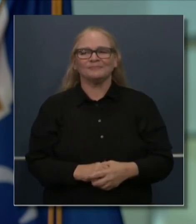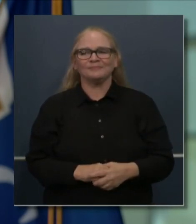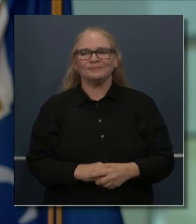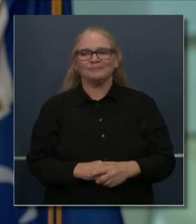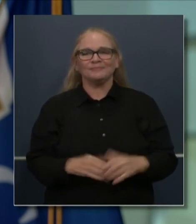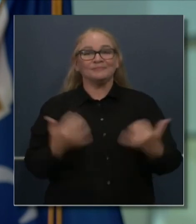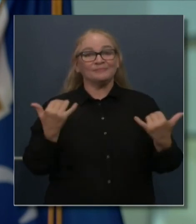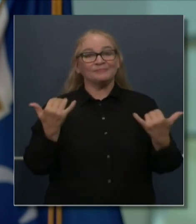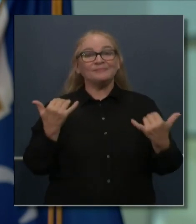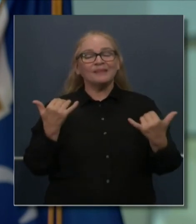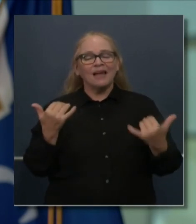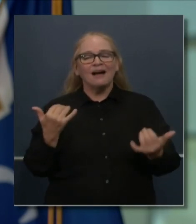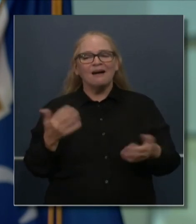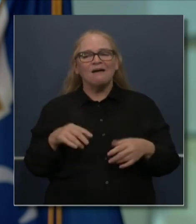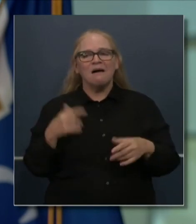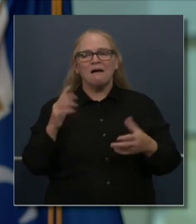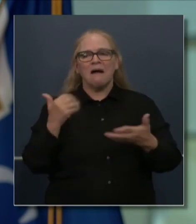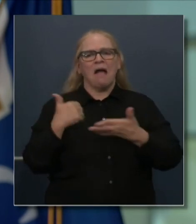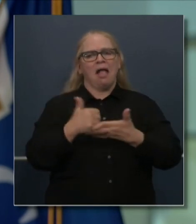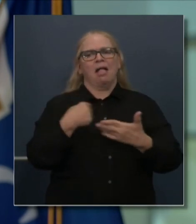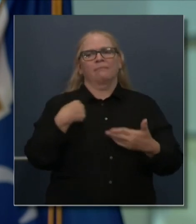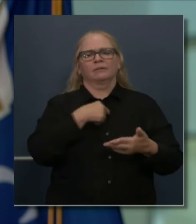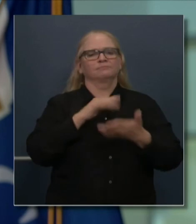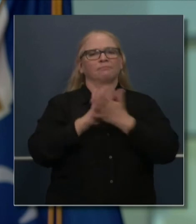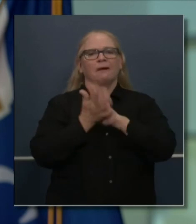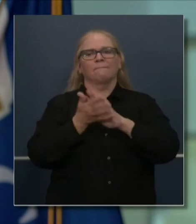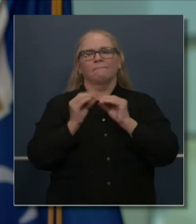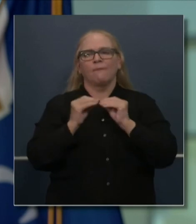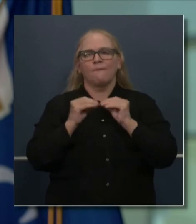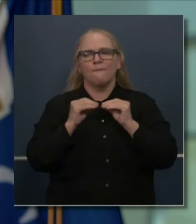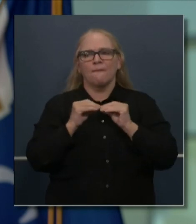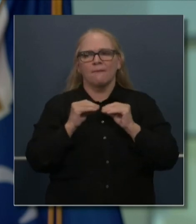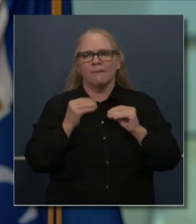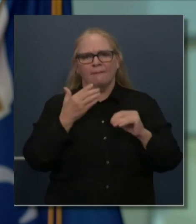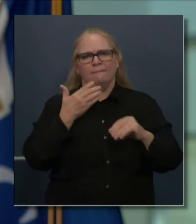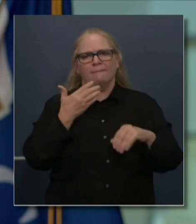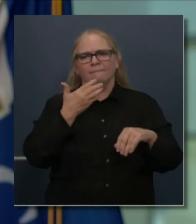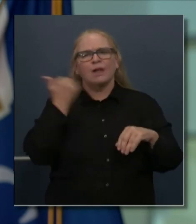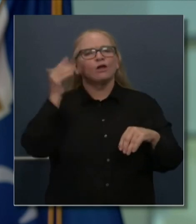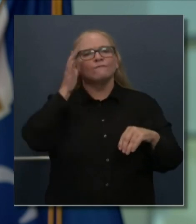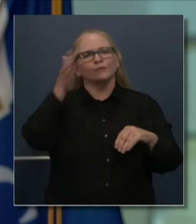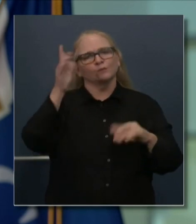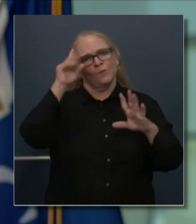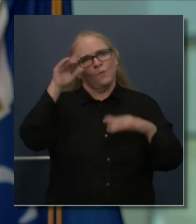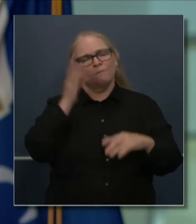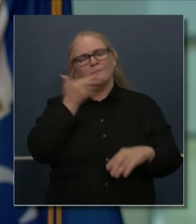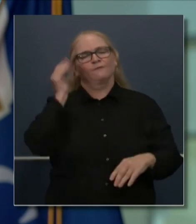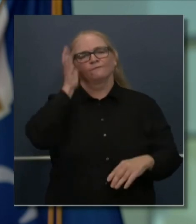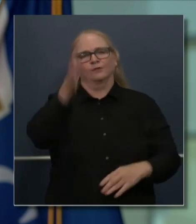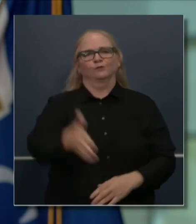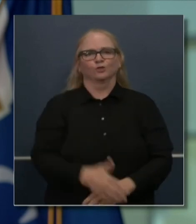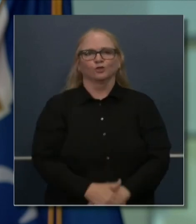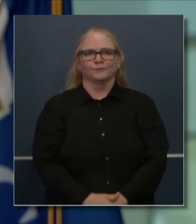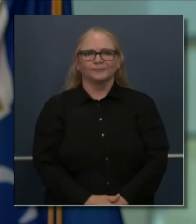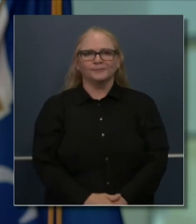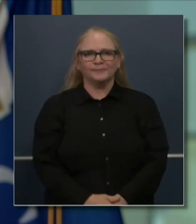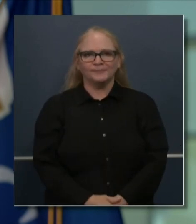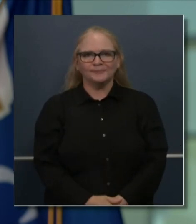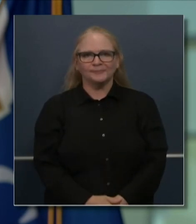us to the lightness of a much brighter future. Final question, Taryn Mento, KPBS.